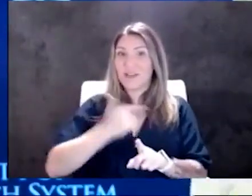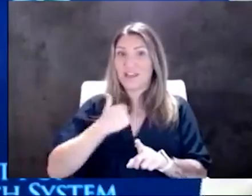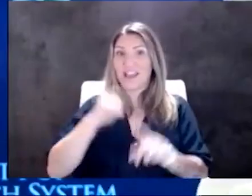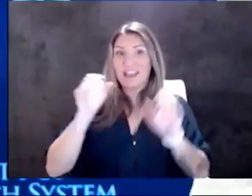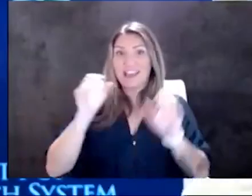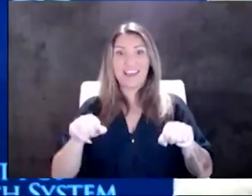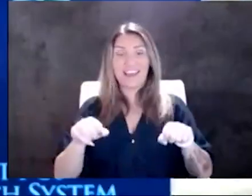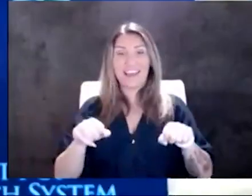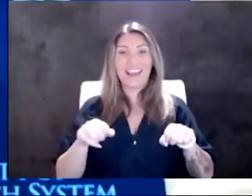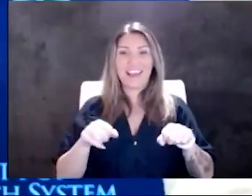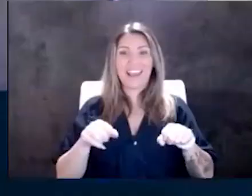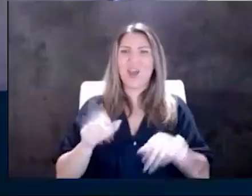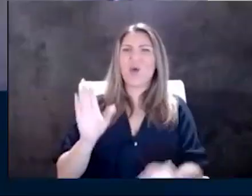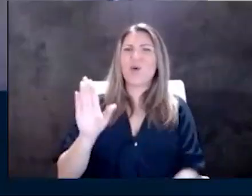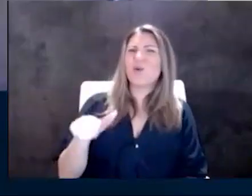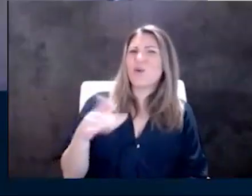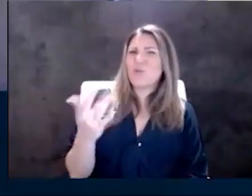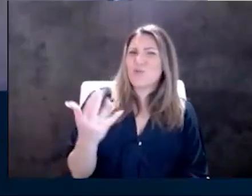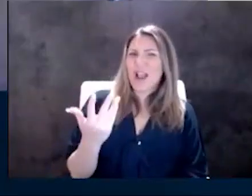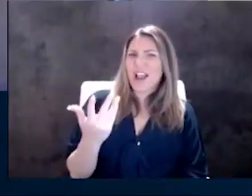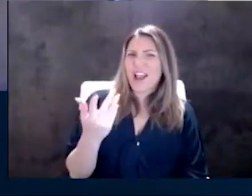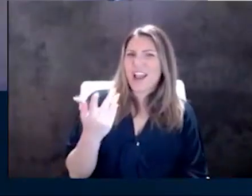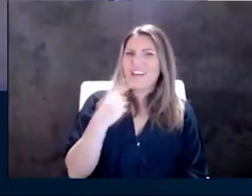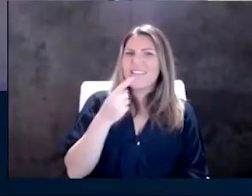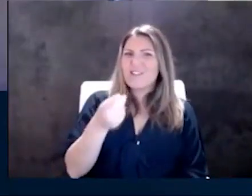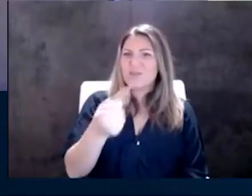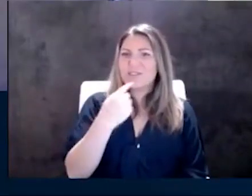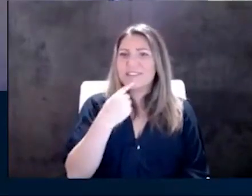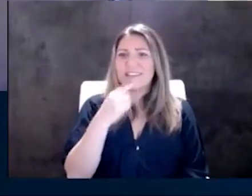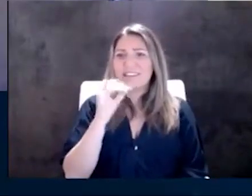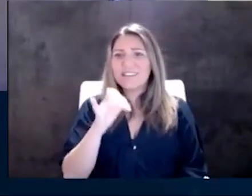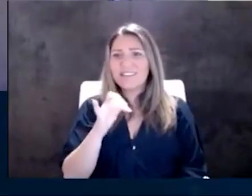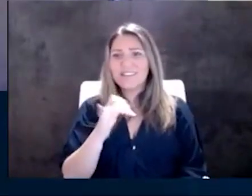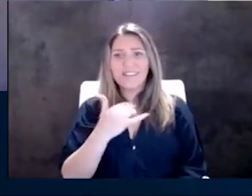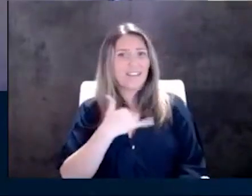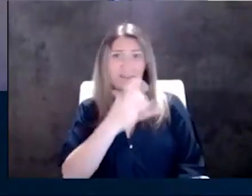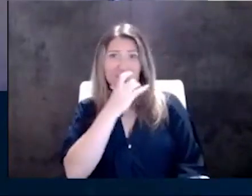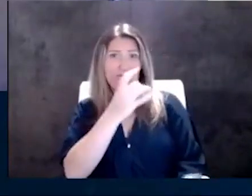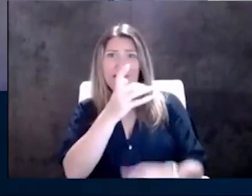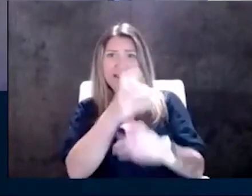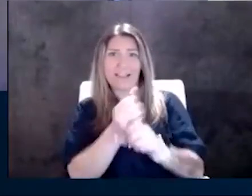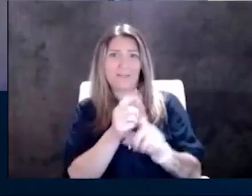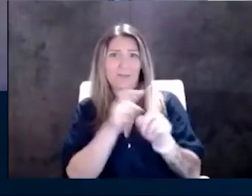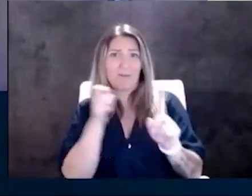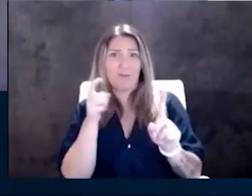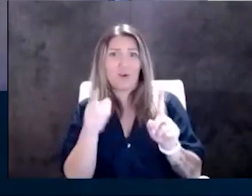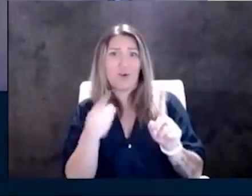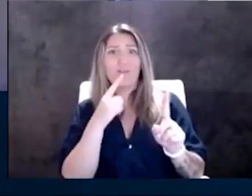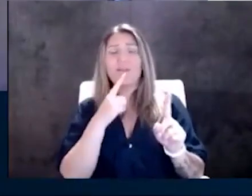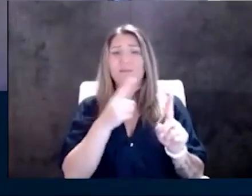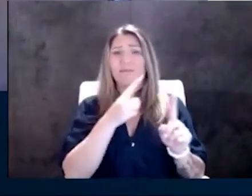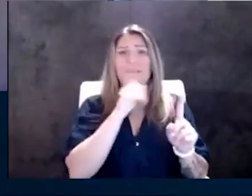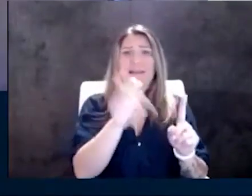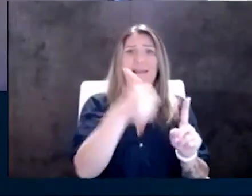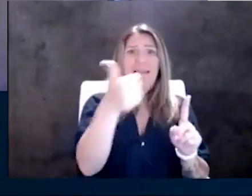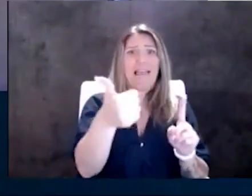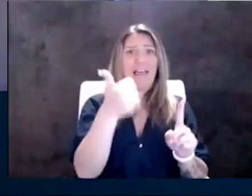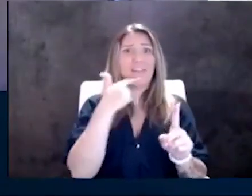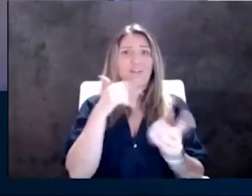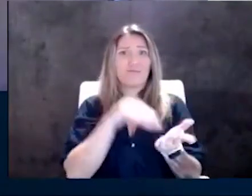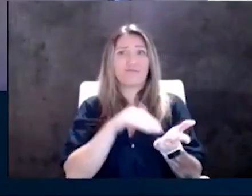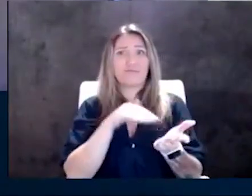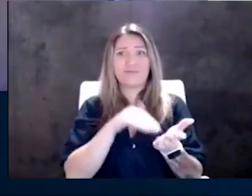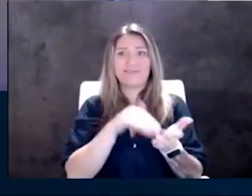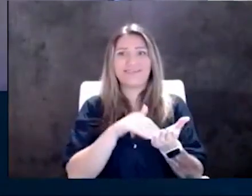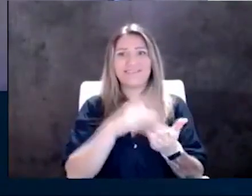you the Hawkeye, shot. did you give that? Is that what you said? I I'm have not been getting given it from her. I'm gonna no. get our special paid doctor here to help me authorization if to that's give it gonna to be you true. guys, just for fun.